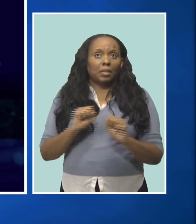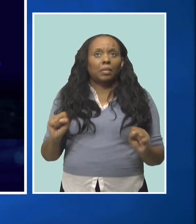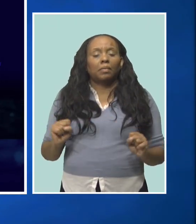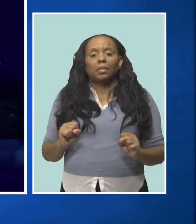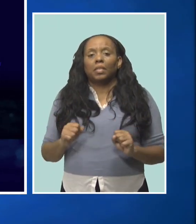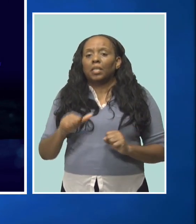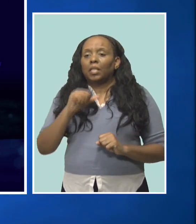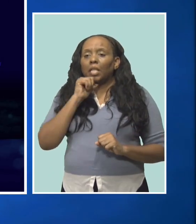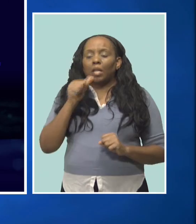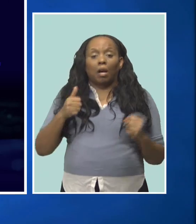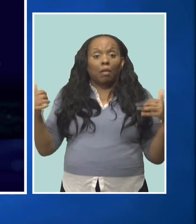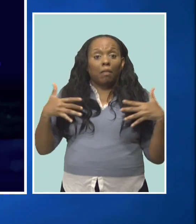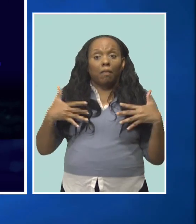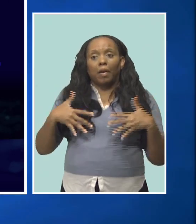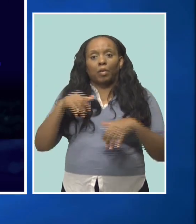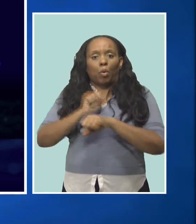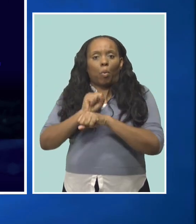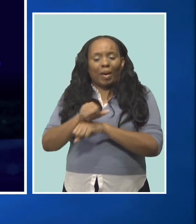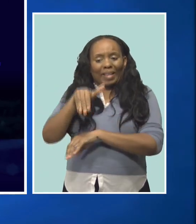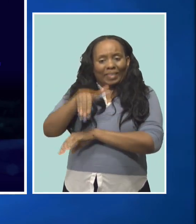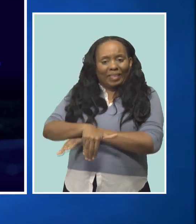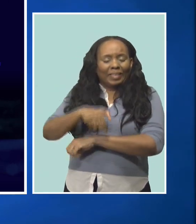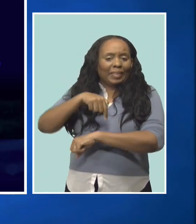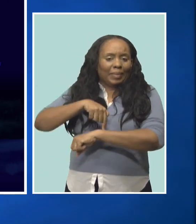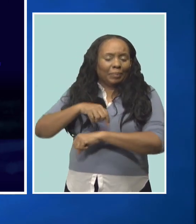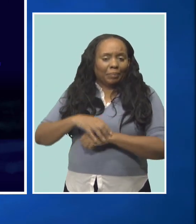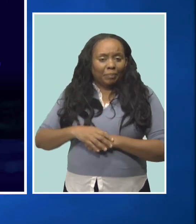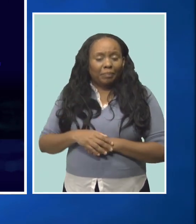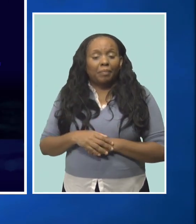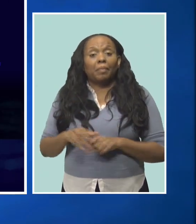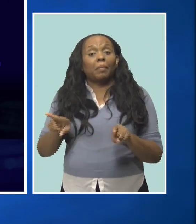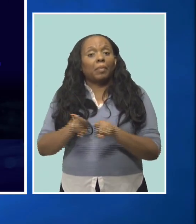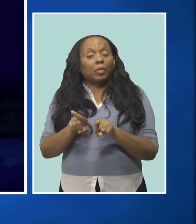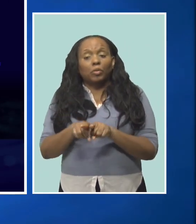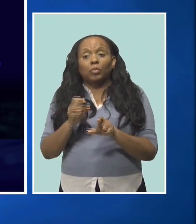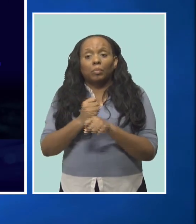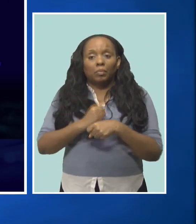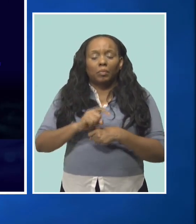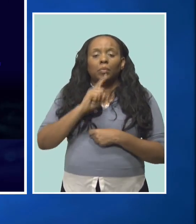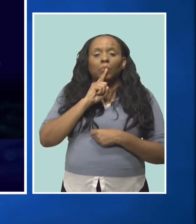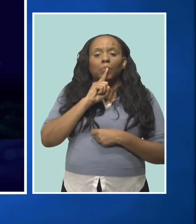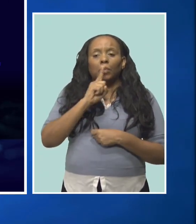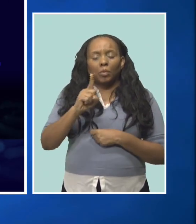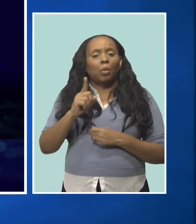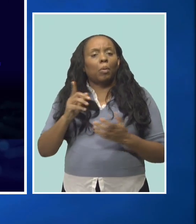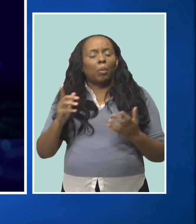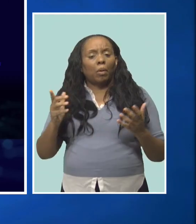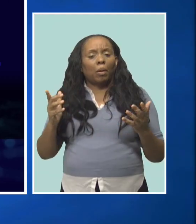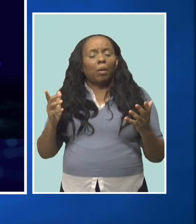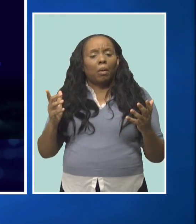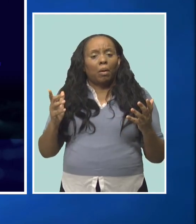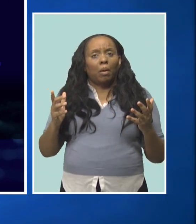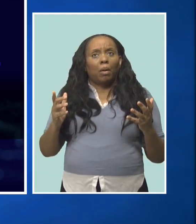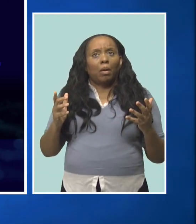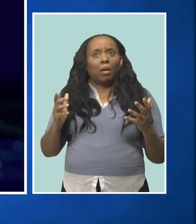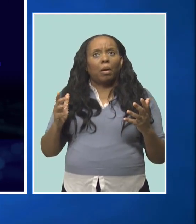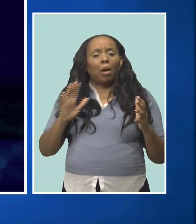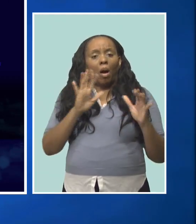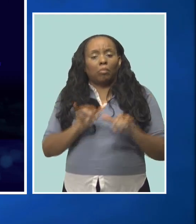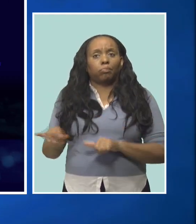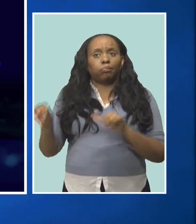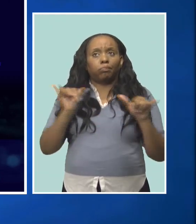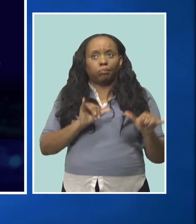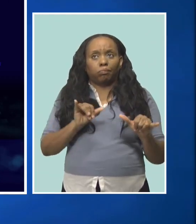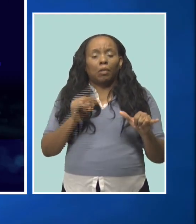at night, and also to make streamline the industry basically